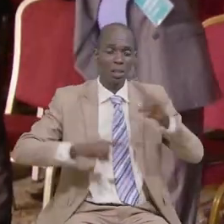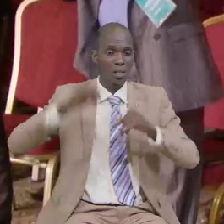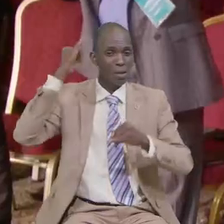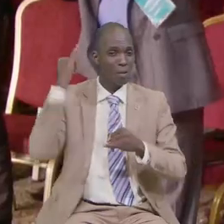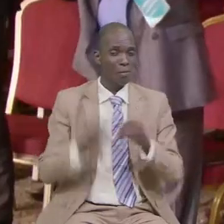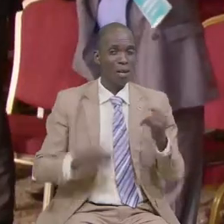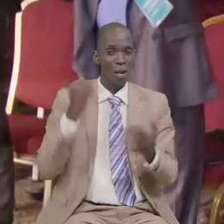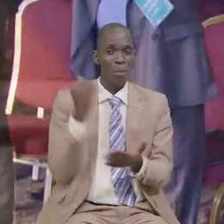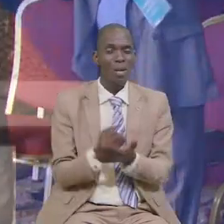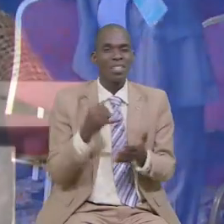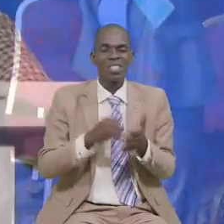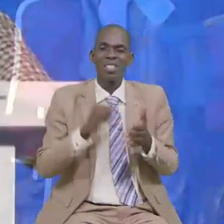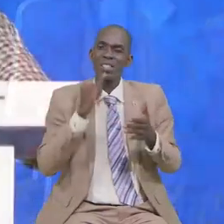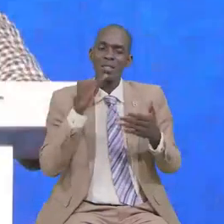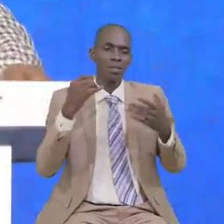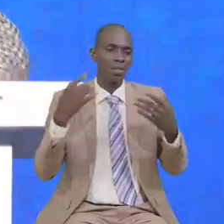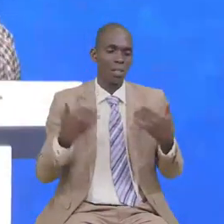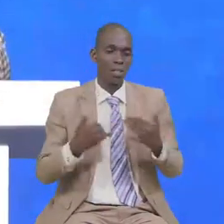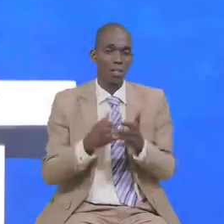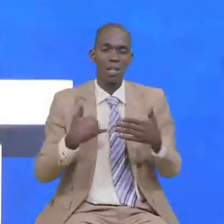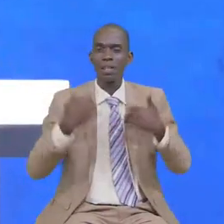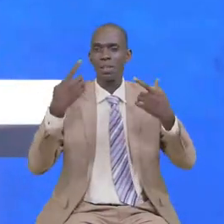is done.